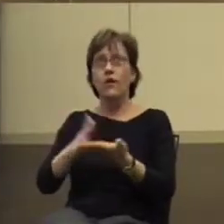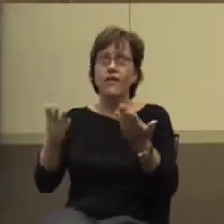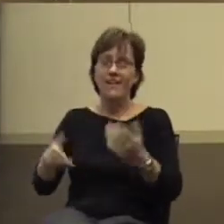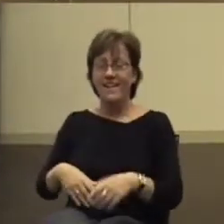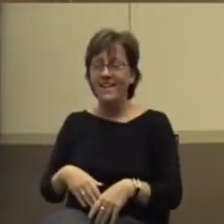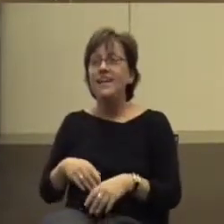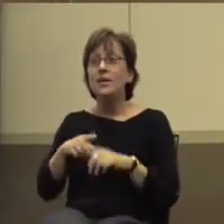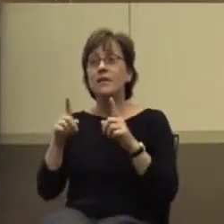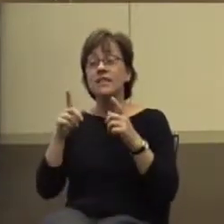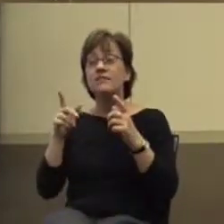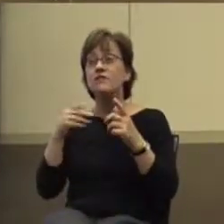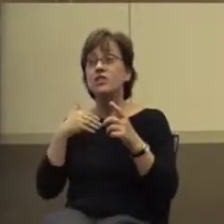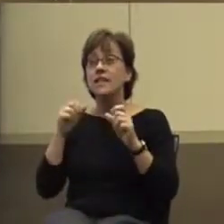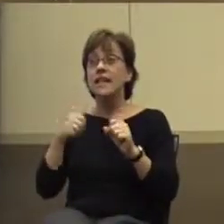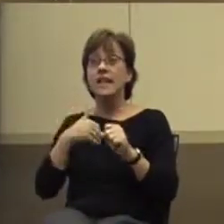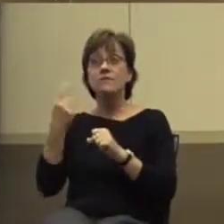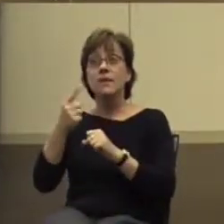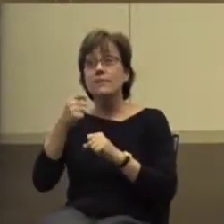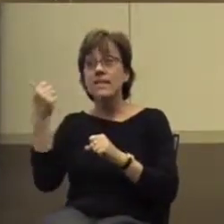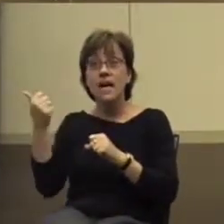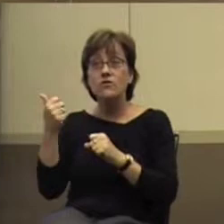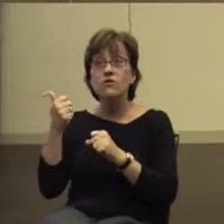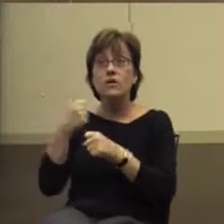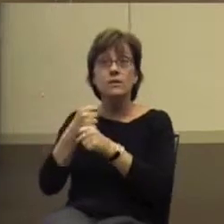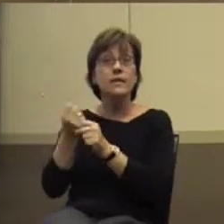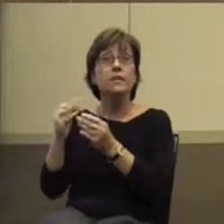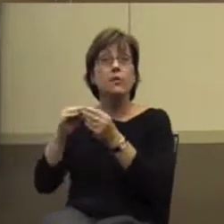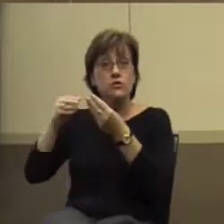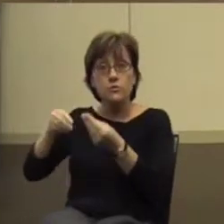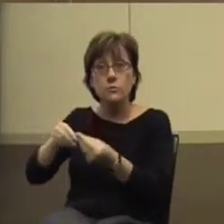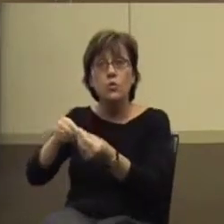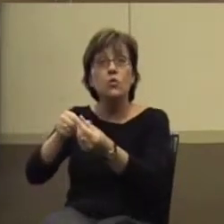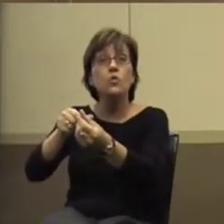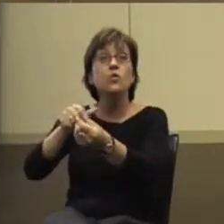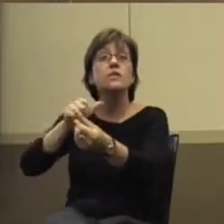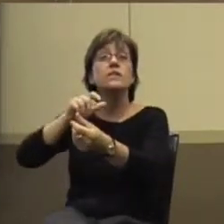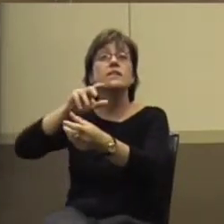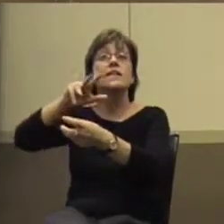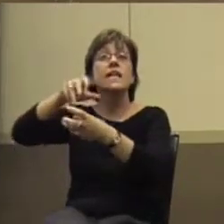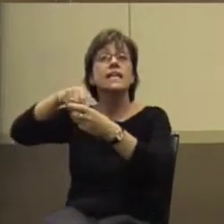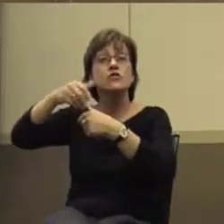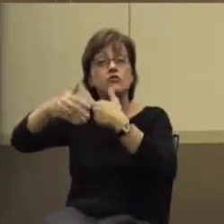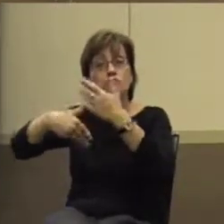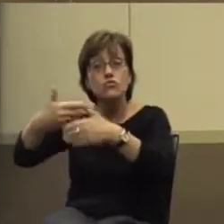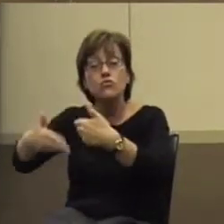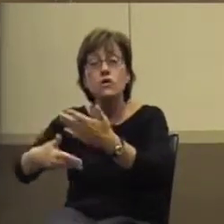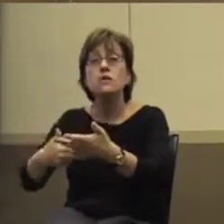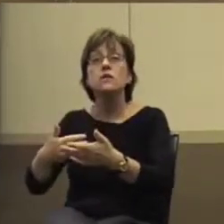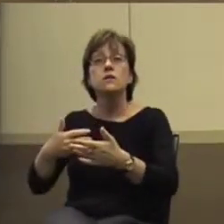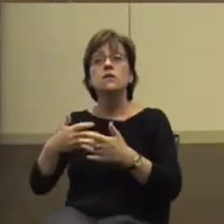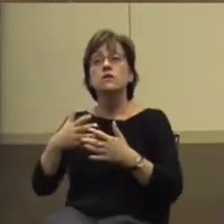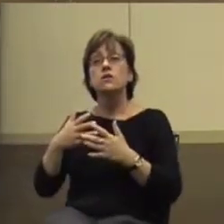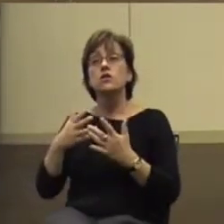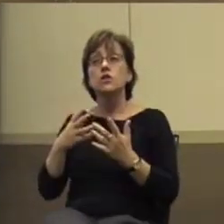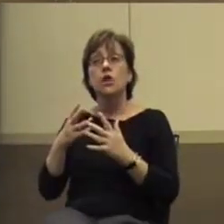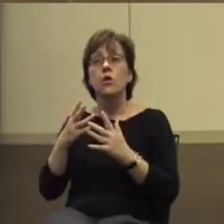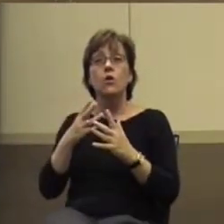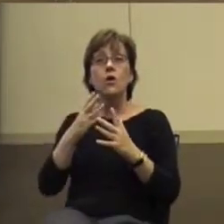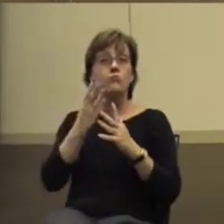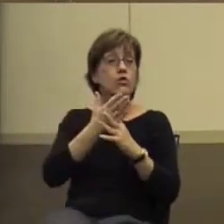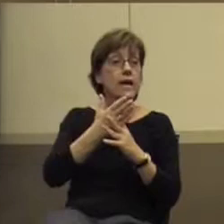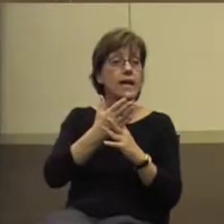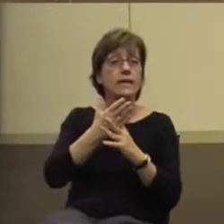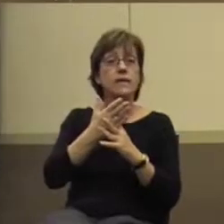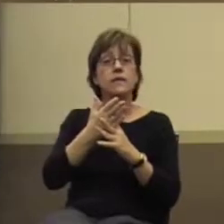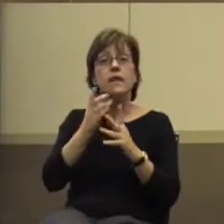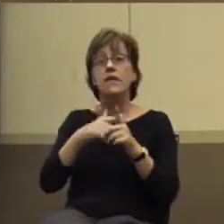so if she could have something else to help to kind of just make it more smoothly get into the day, doing a more break, but then also then something independent,